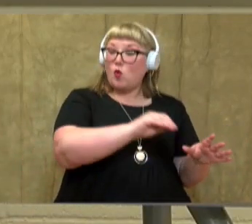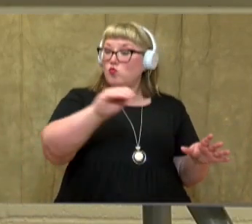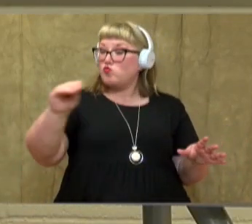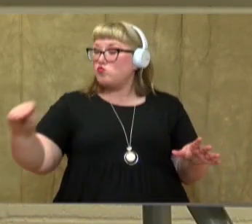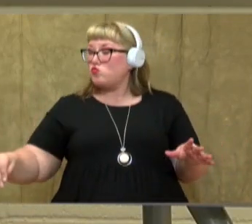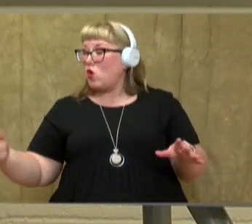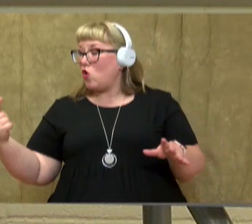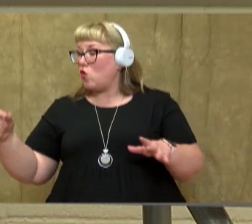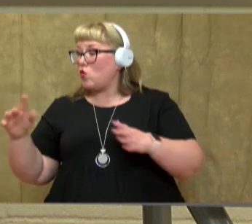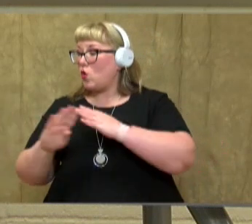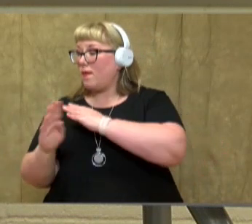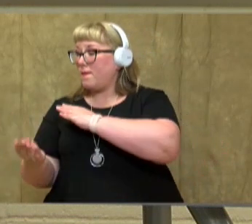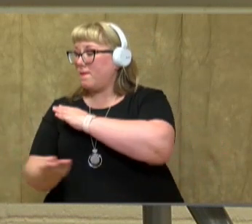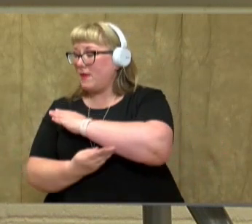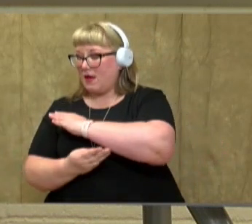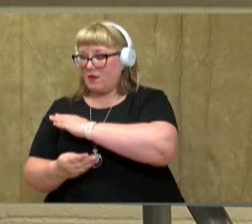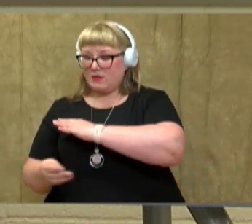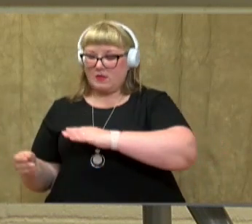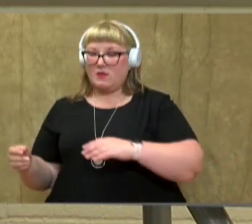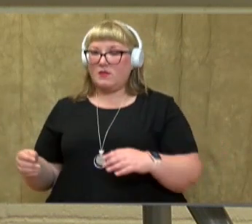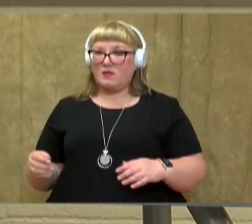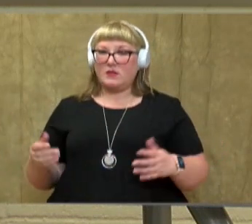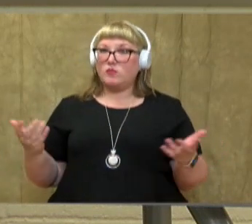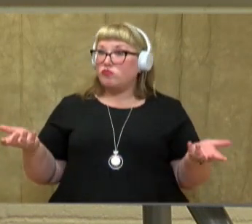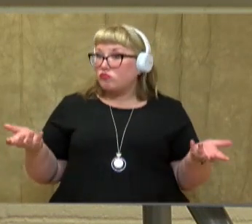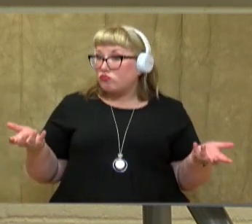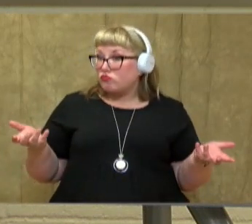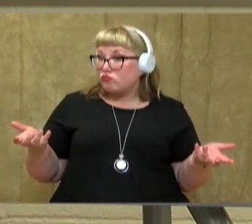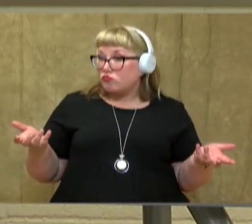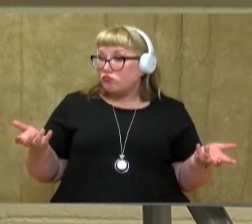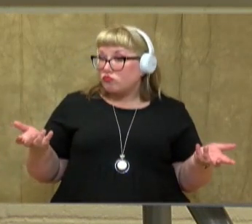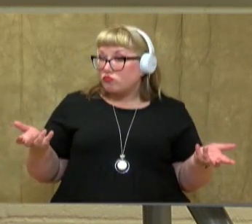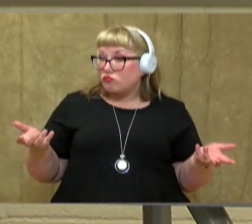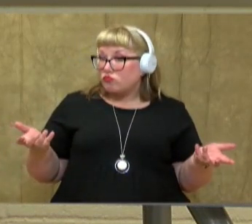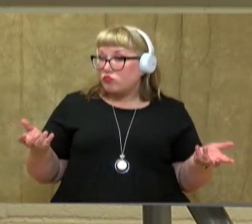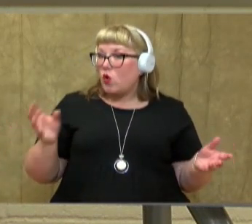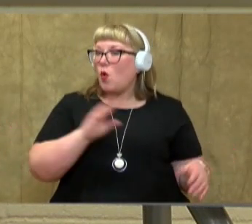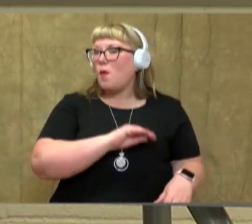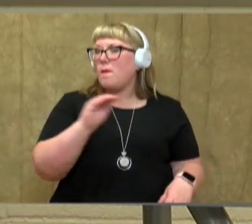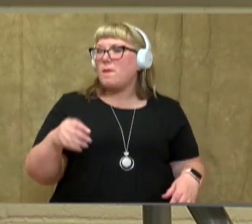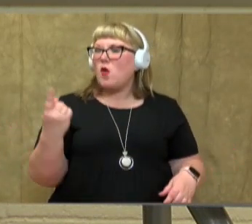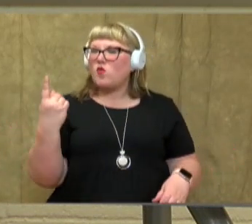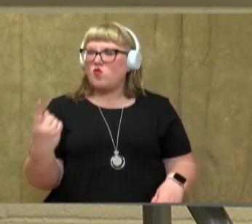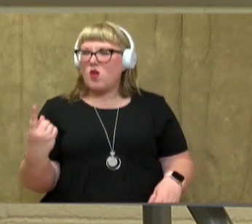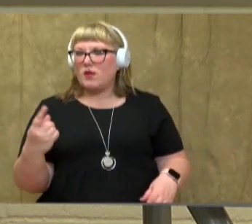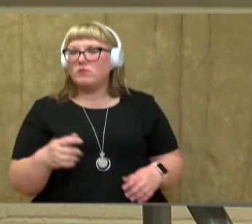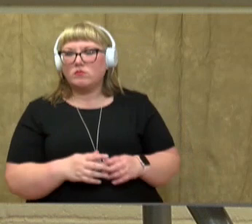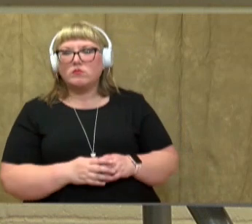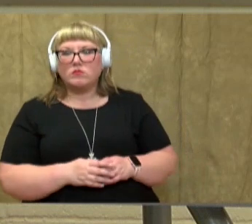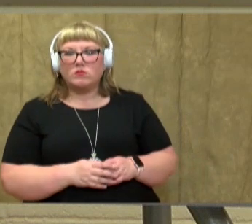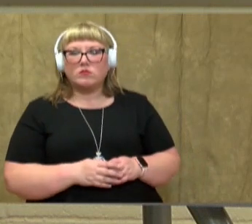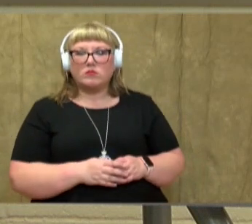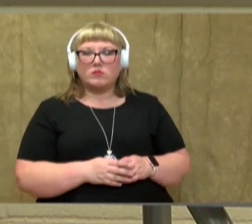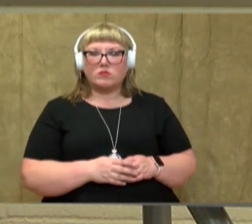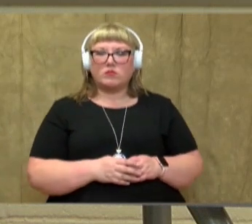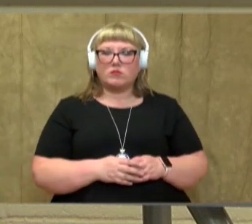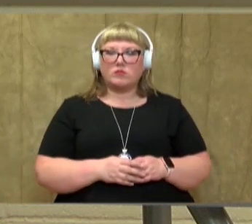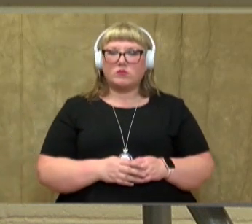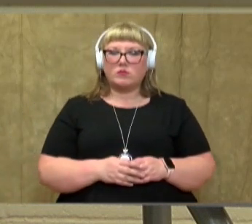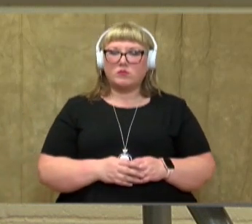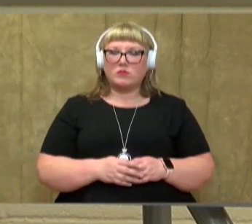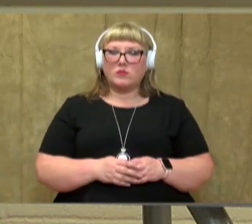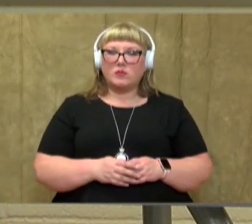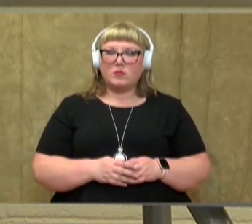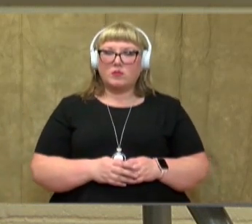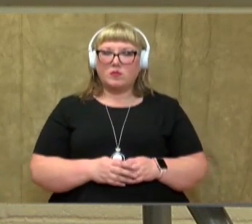our pet guinea pigs over to our green basket? Let's move one over to our green